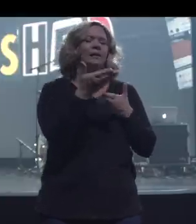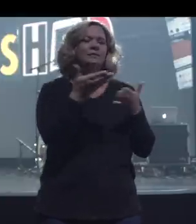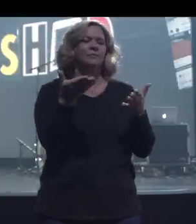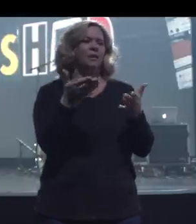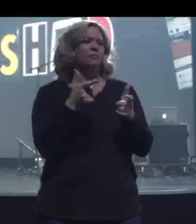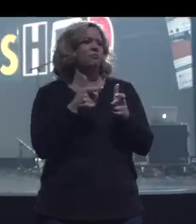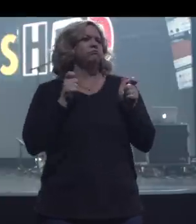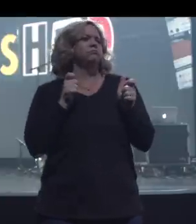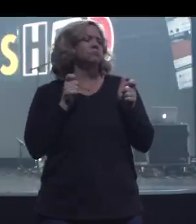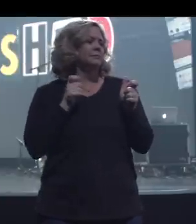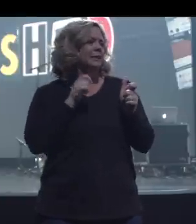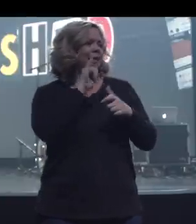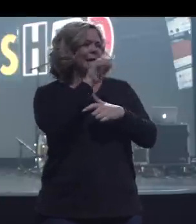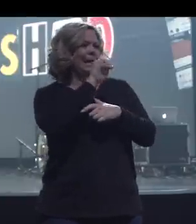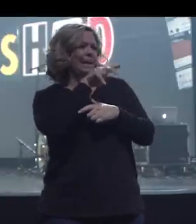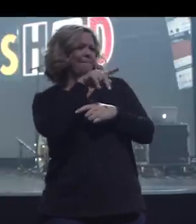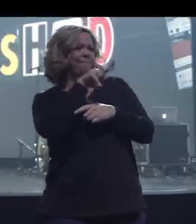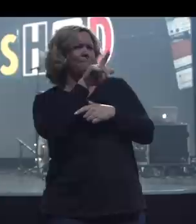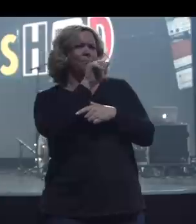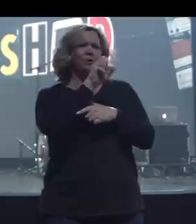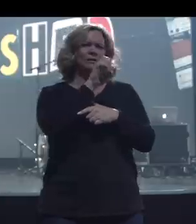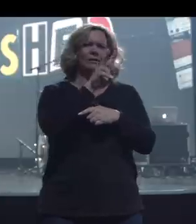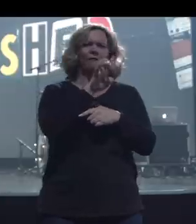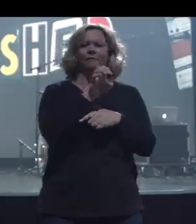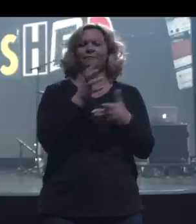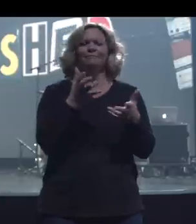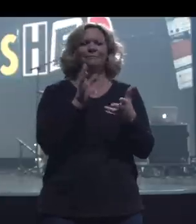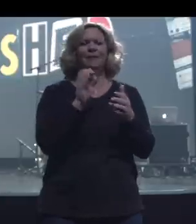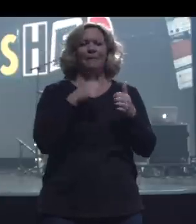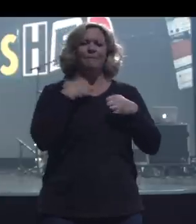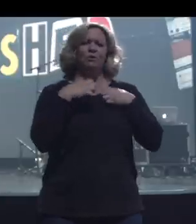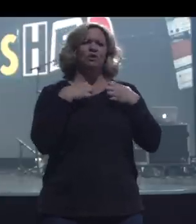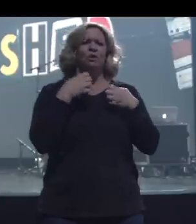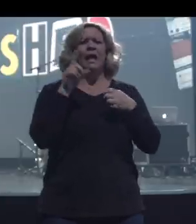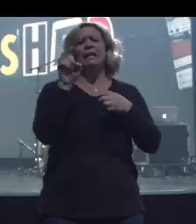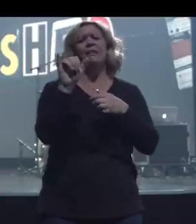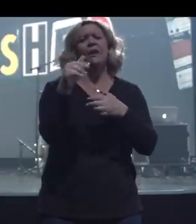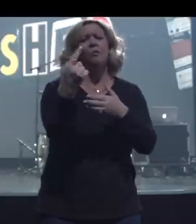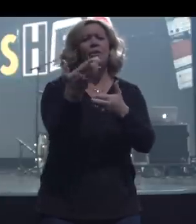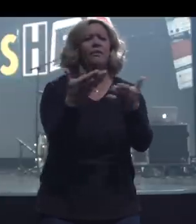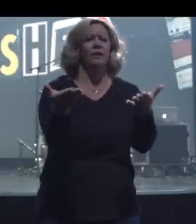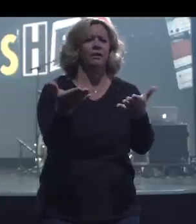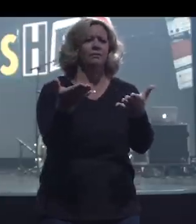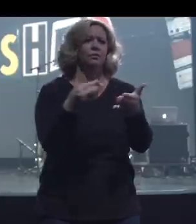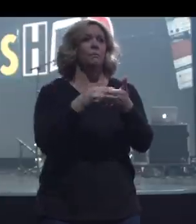Come on. Anybody else impulse buy? That emotional thing like, I need this.